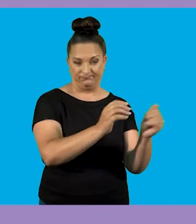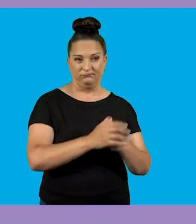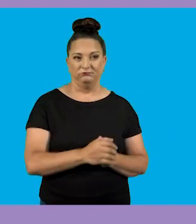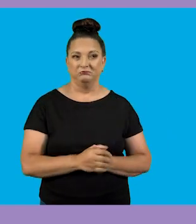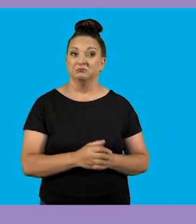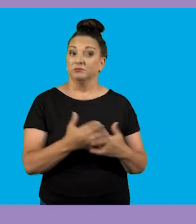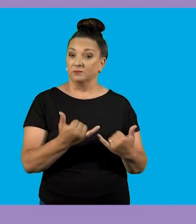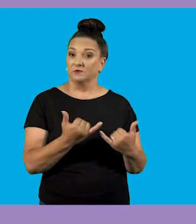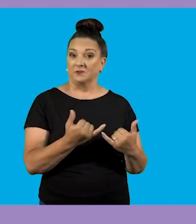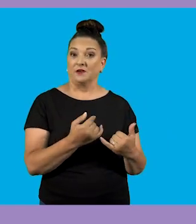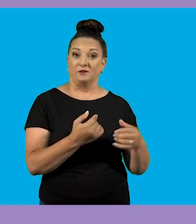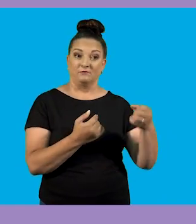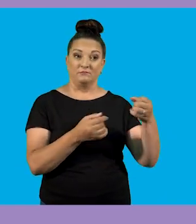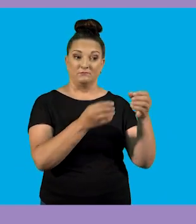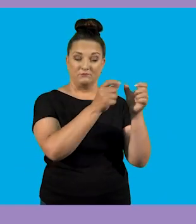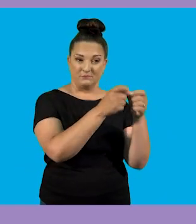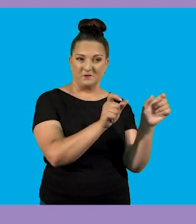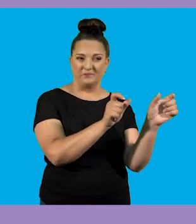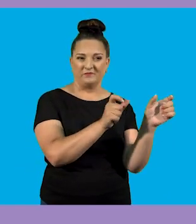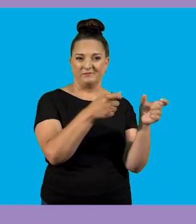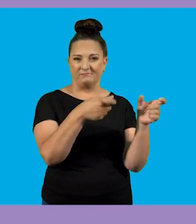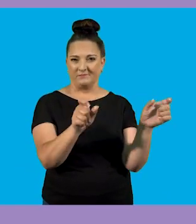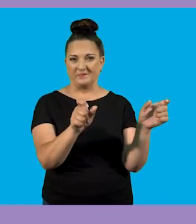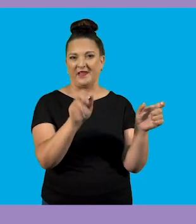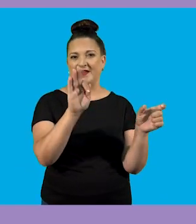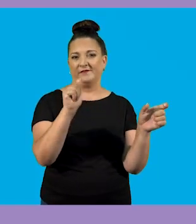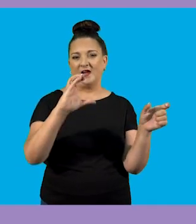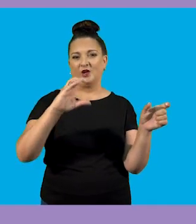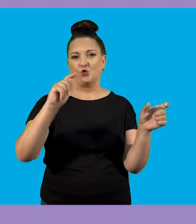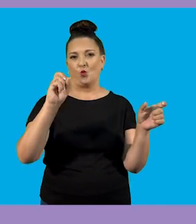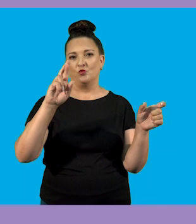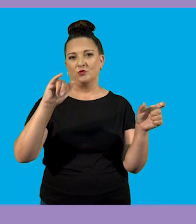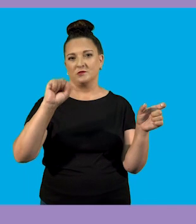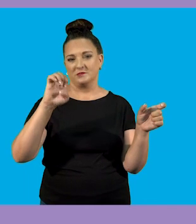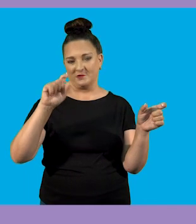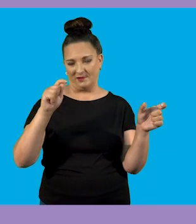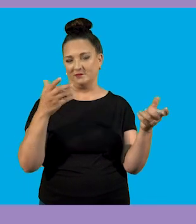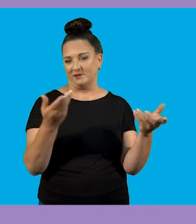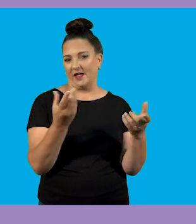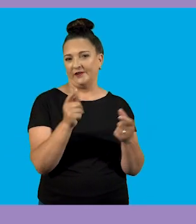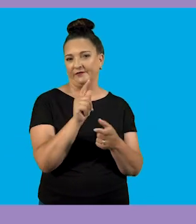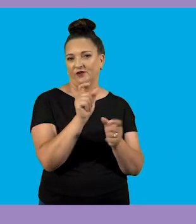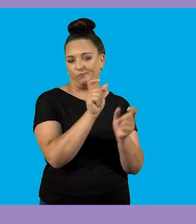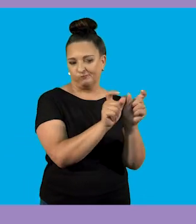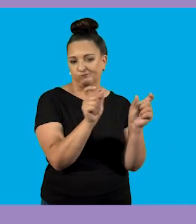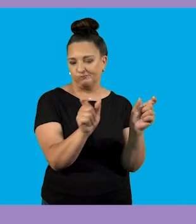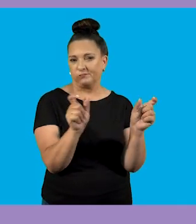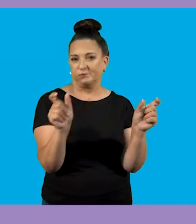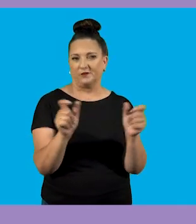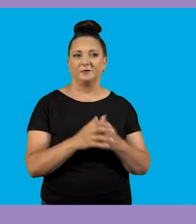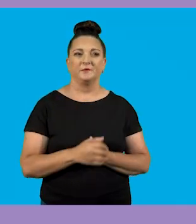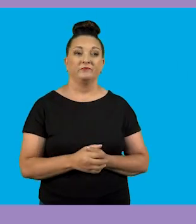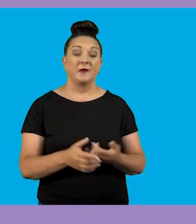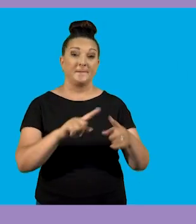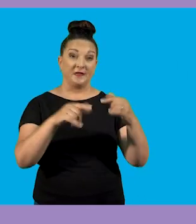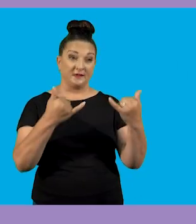have factorized that trinomial. Let's look at a second example. So we have 3p